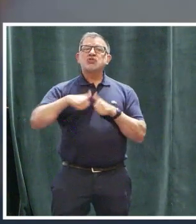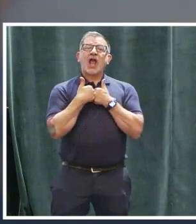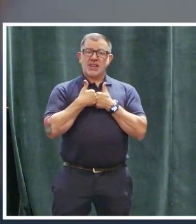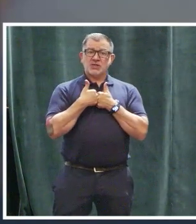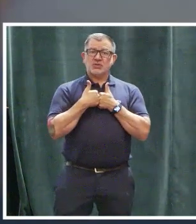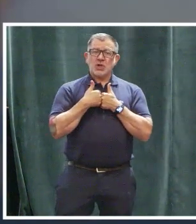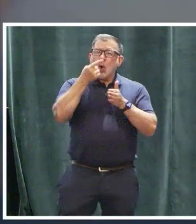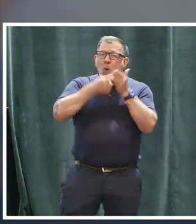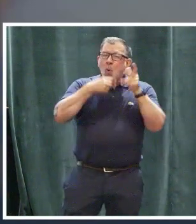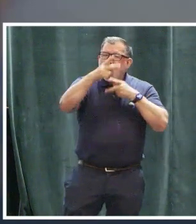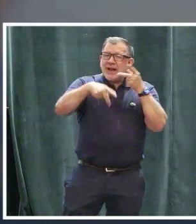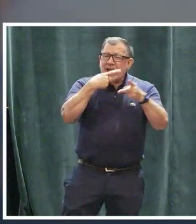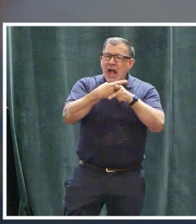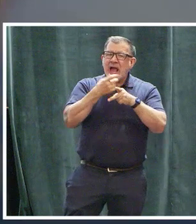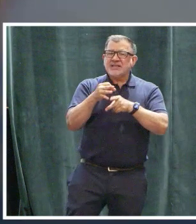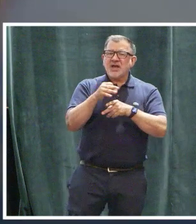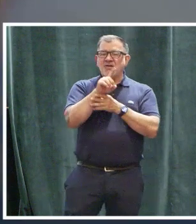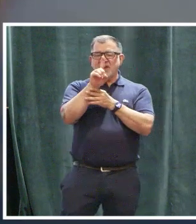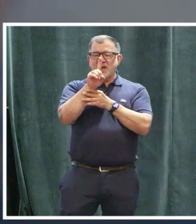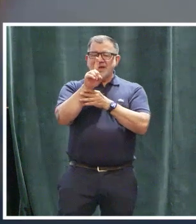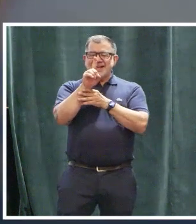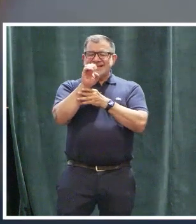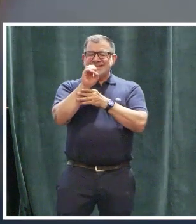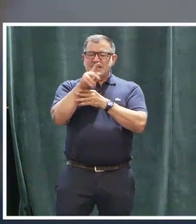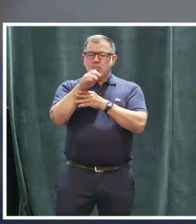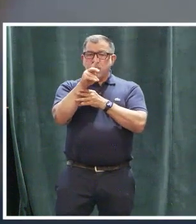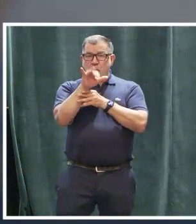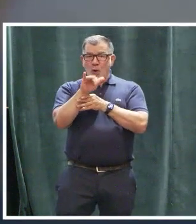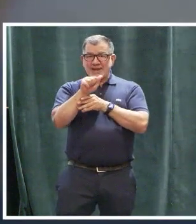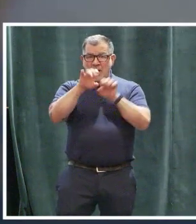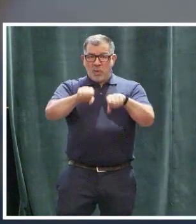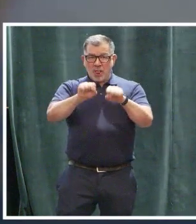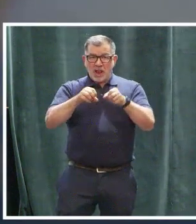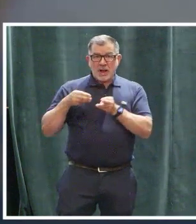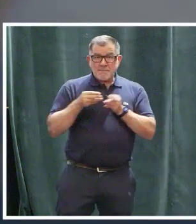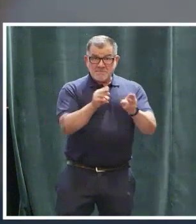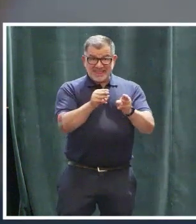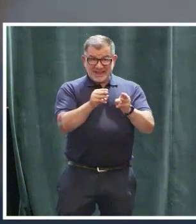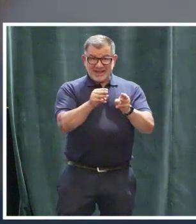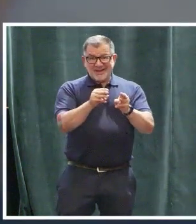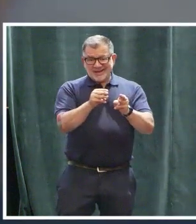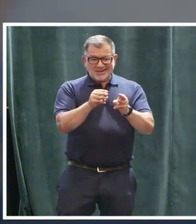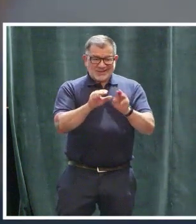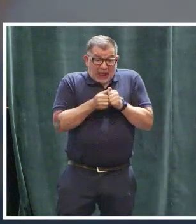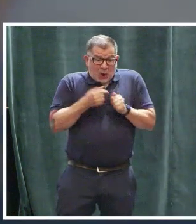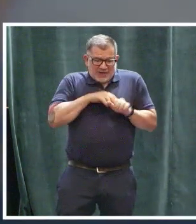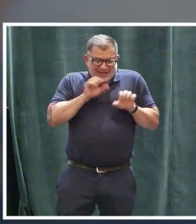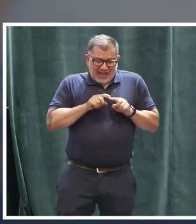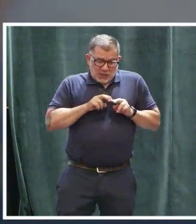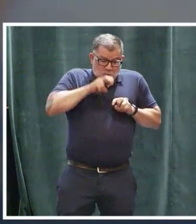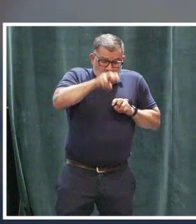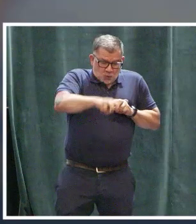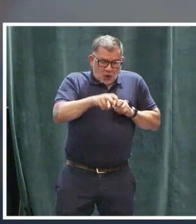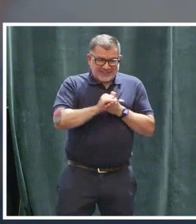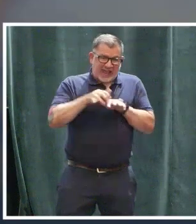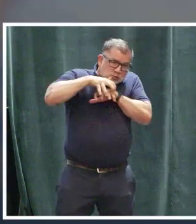of a deployable mechanism to utilize to cross that very busy roadway. What